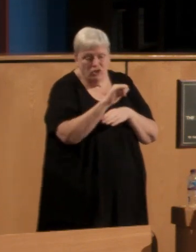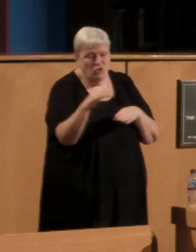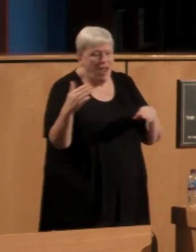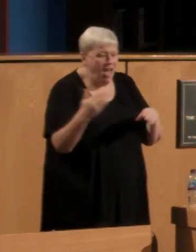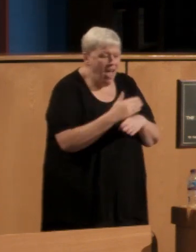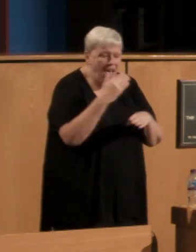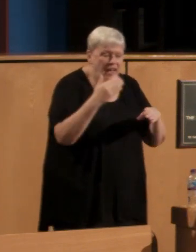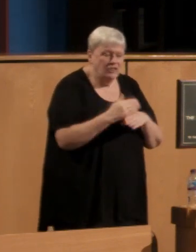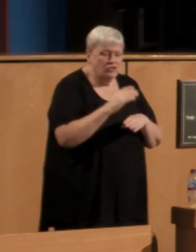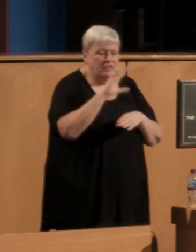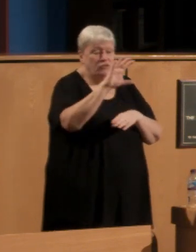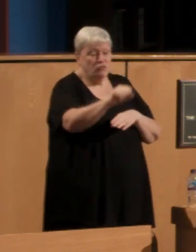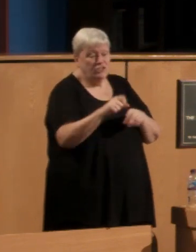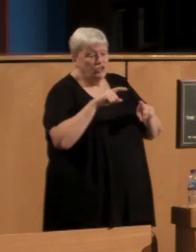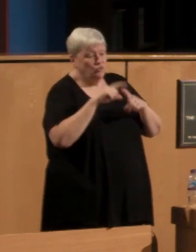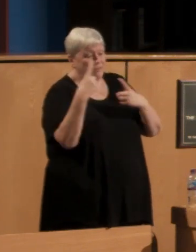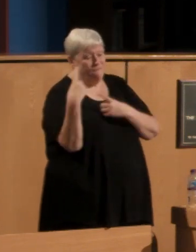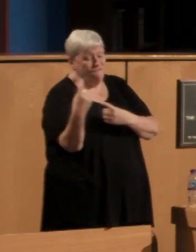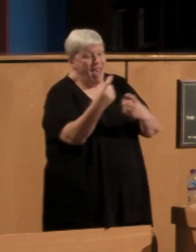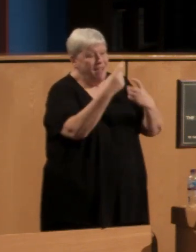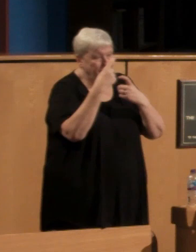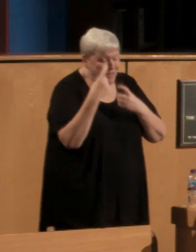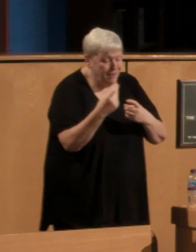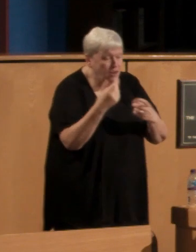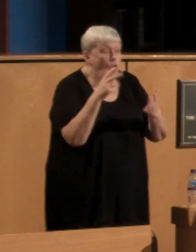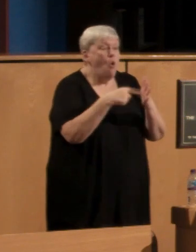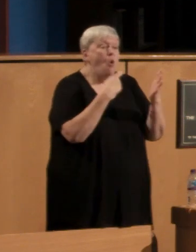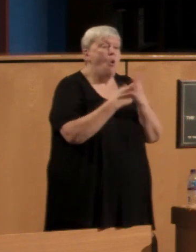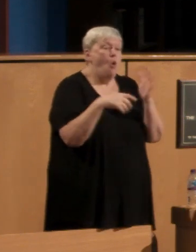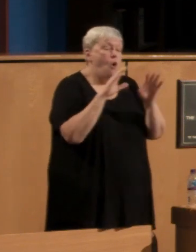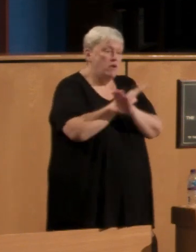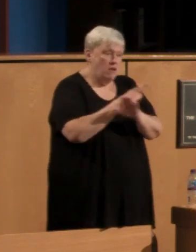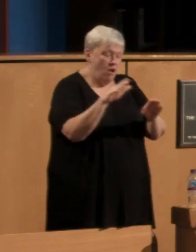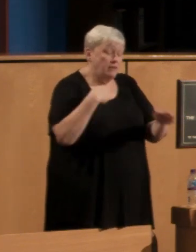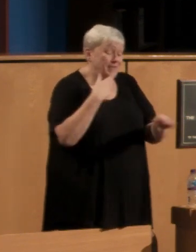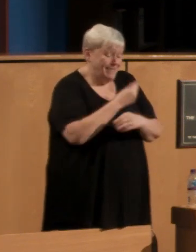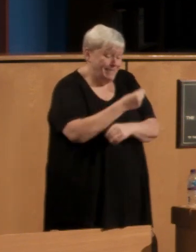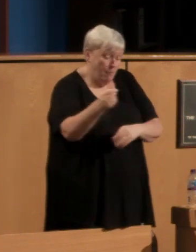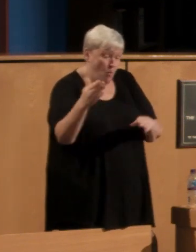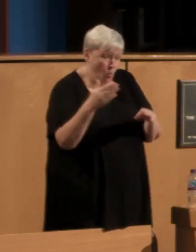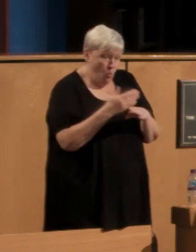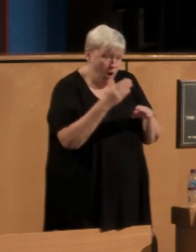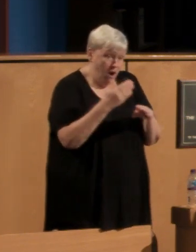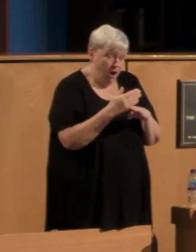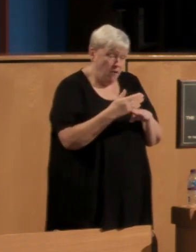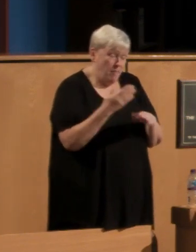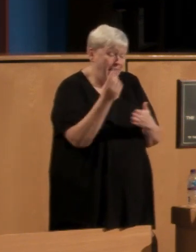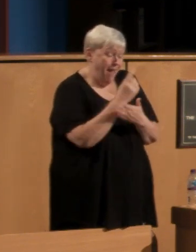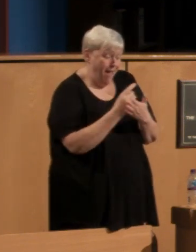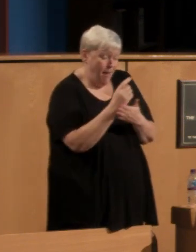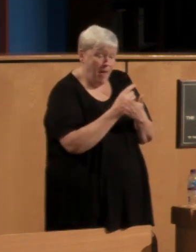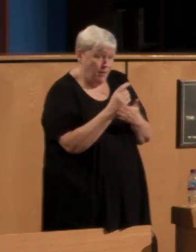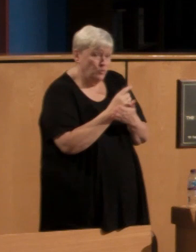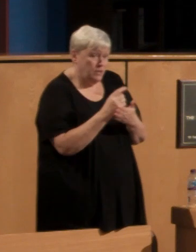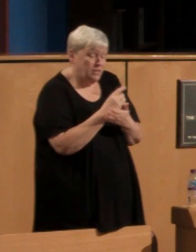it for it or not. But there are works that you write that are more or less about it, that you're sort